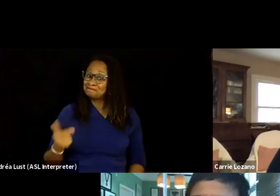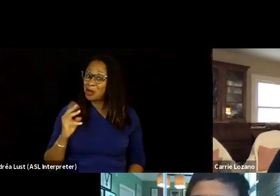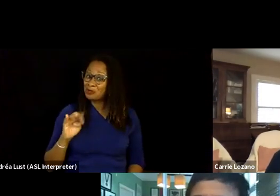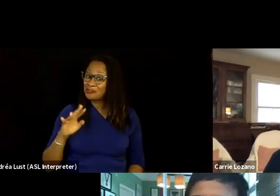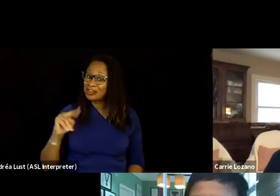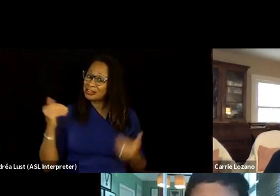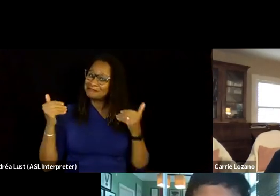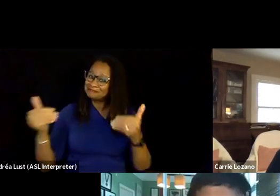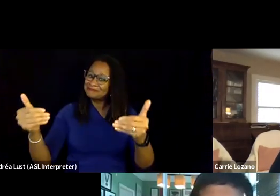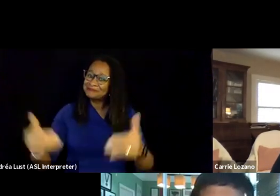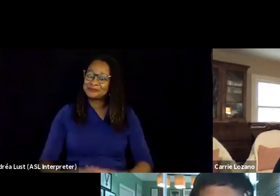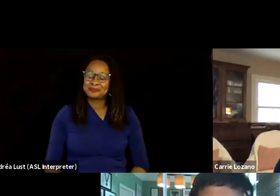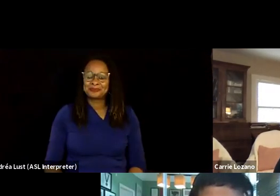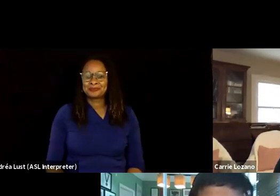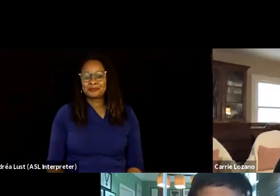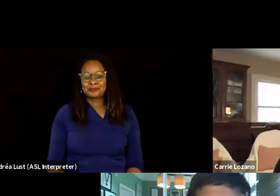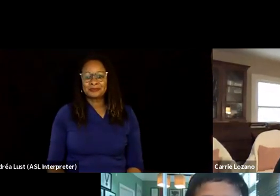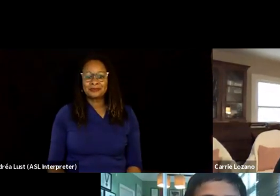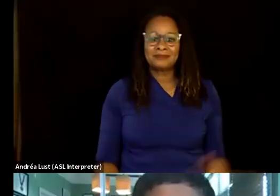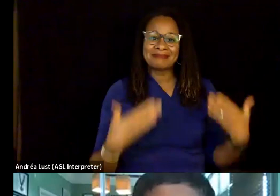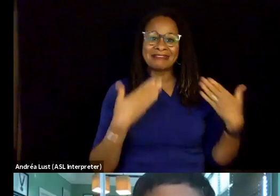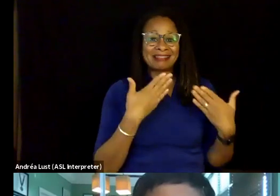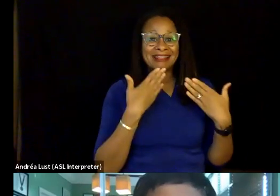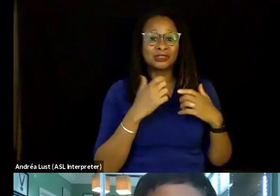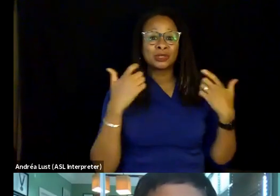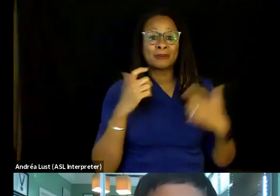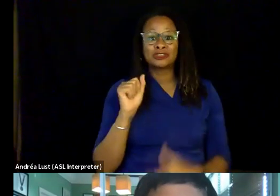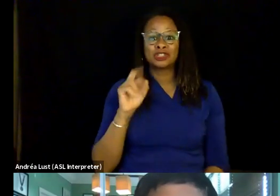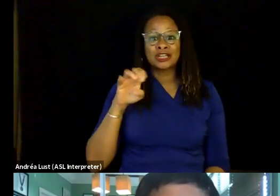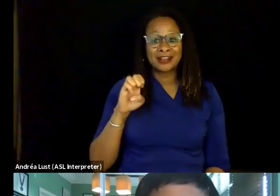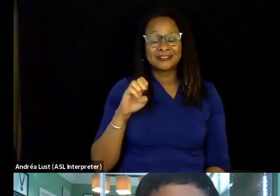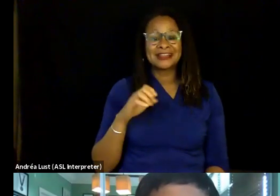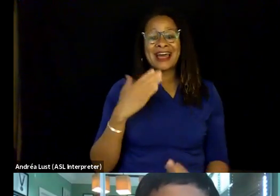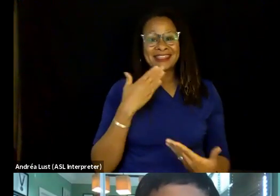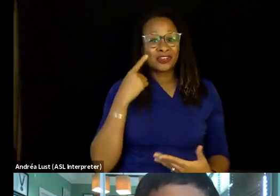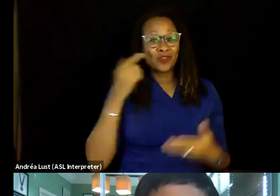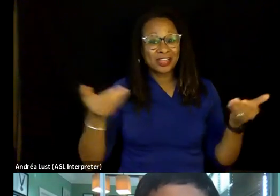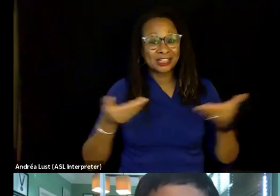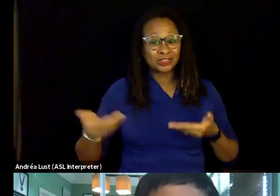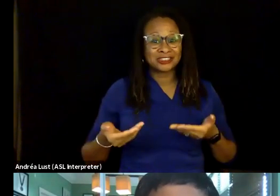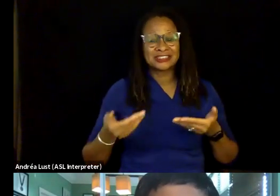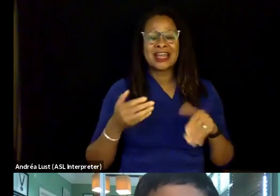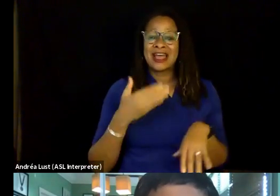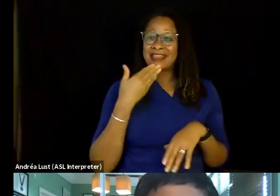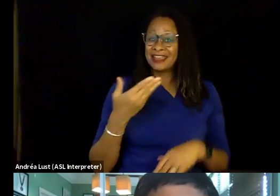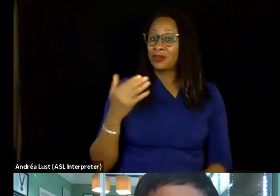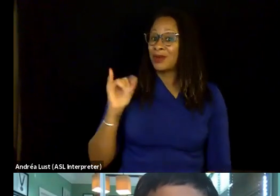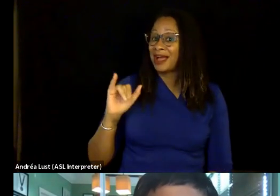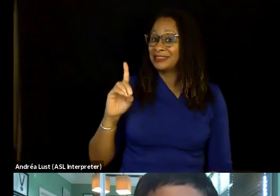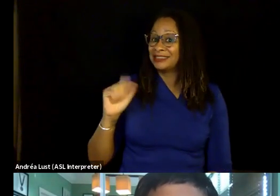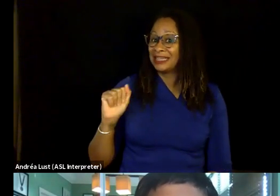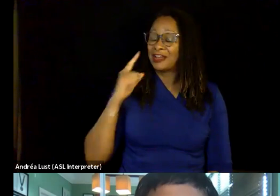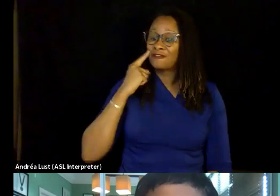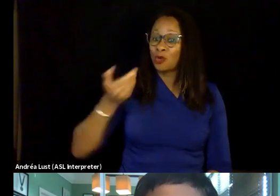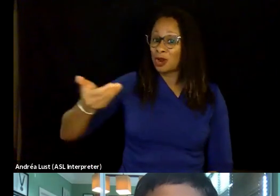take it away. Thank you so much, Carrie. Thank you for the introductions, and thank you to IDA for hosting this